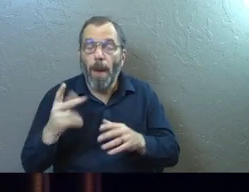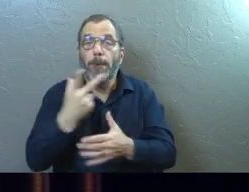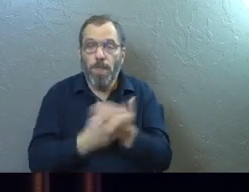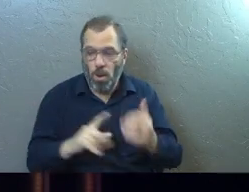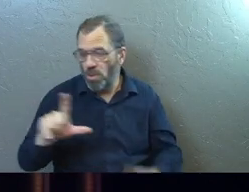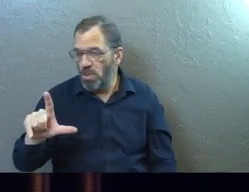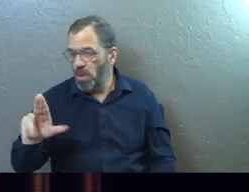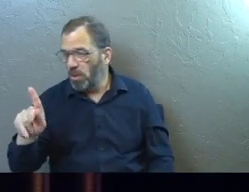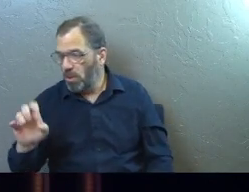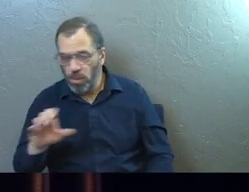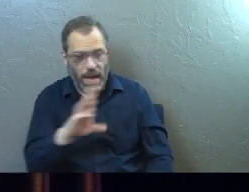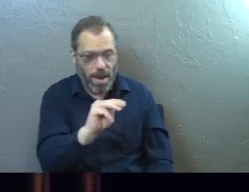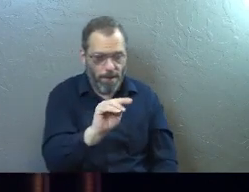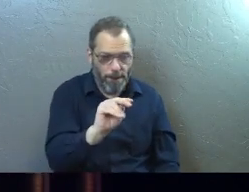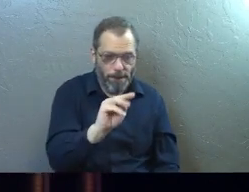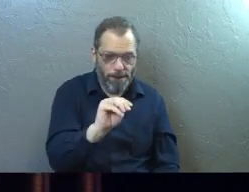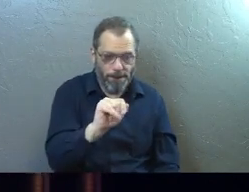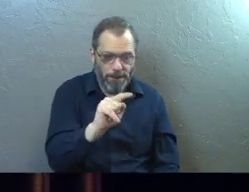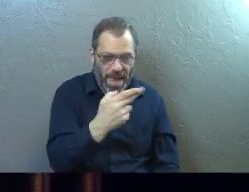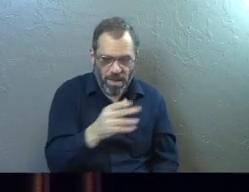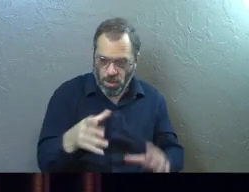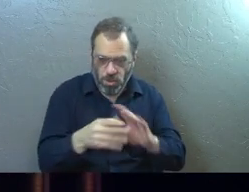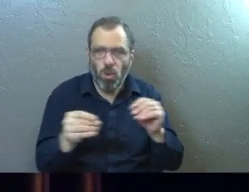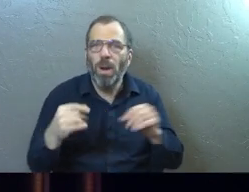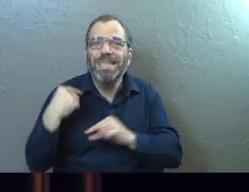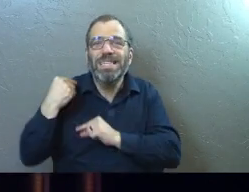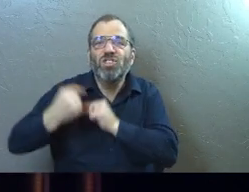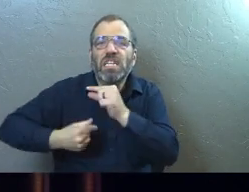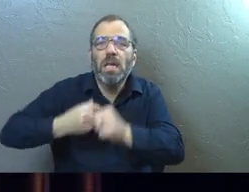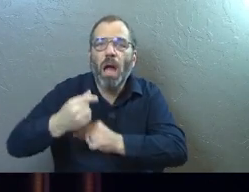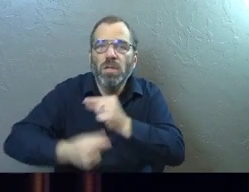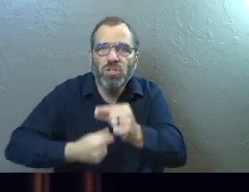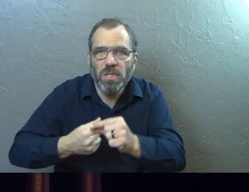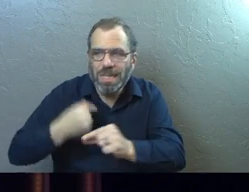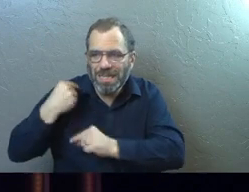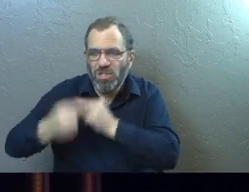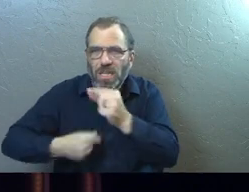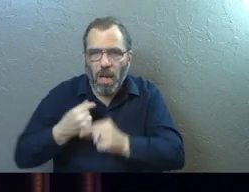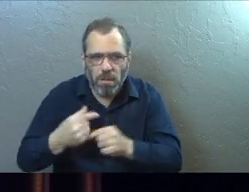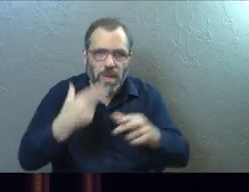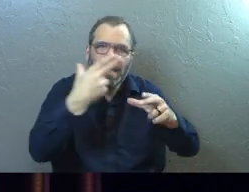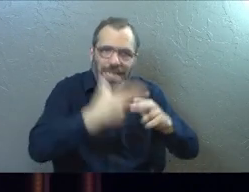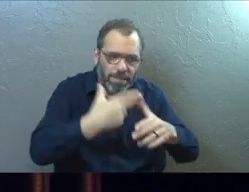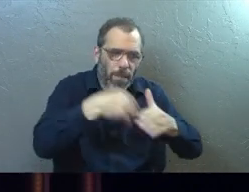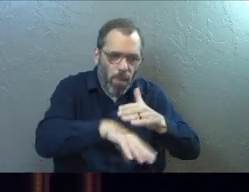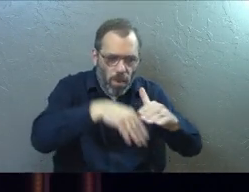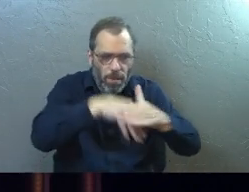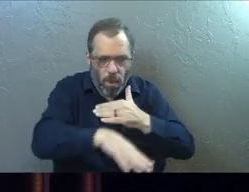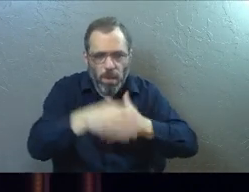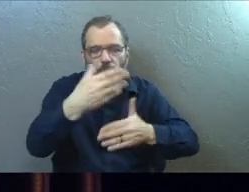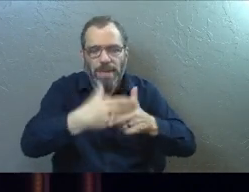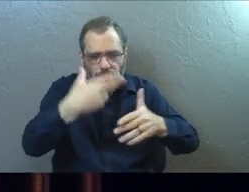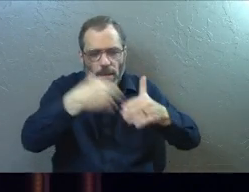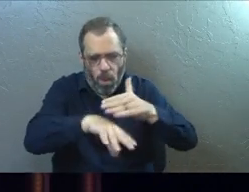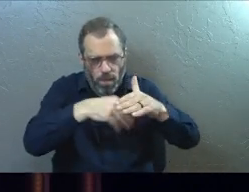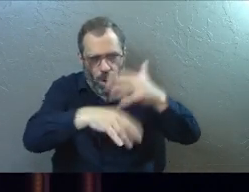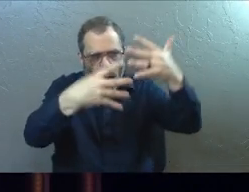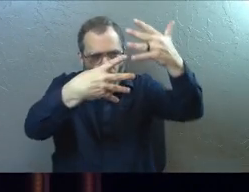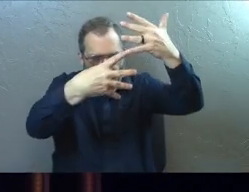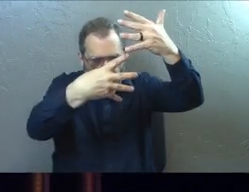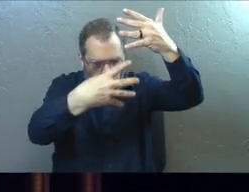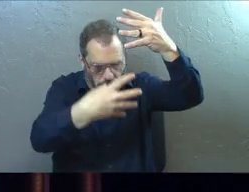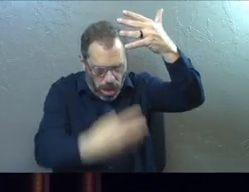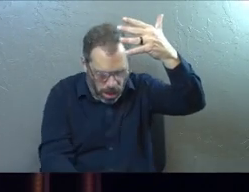both Luke and in Matthew is it gives, right before this, it gives a genealogy. All these different, this person had this person, and it goes on down the